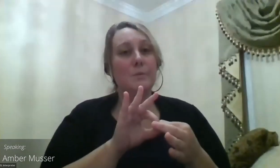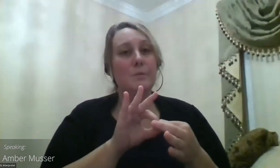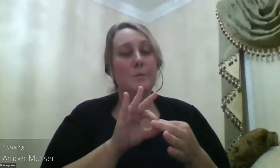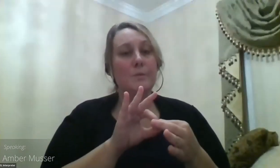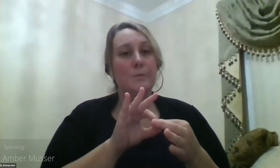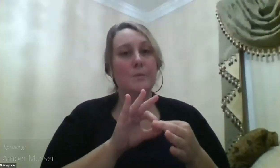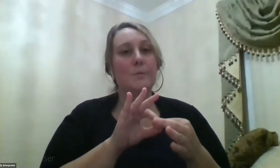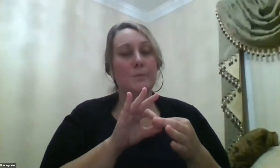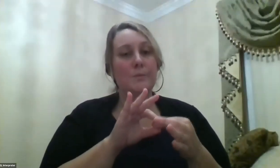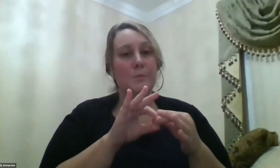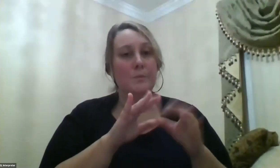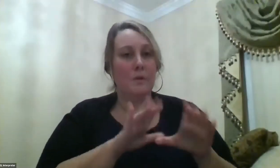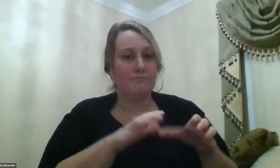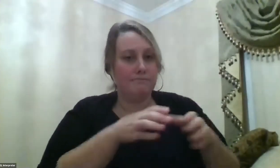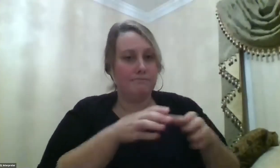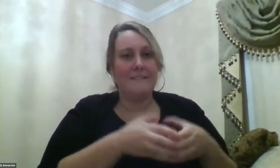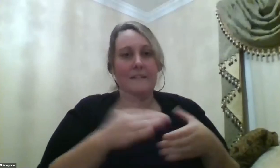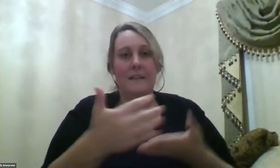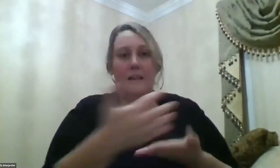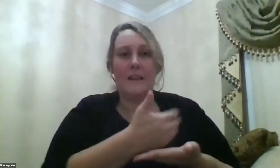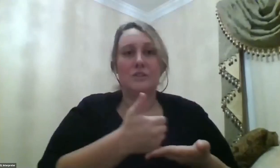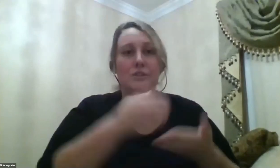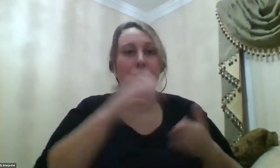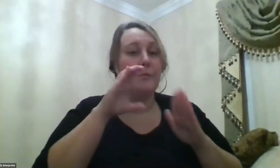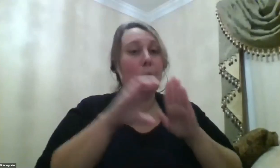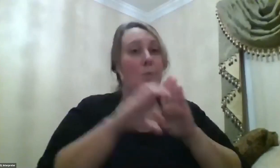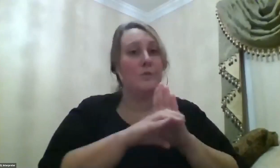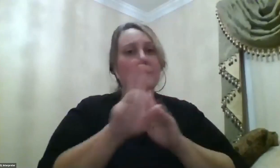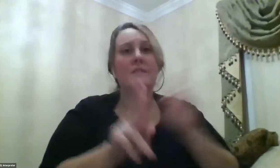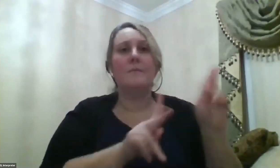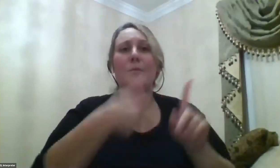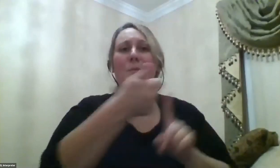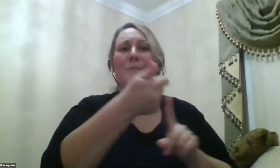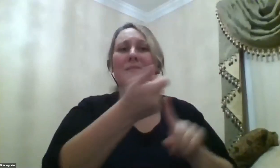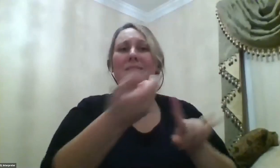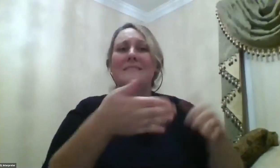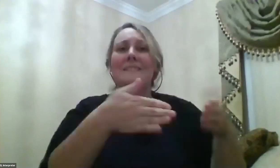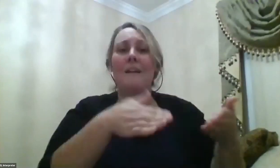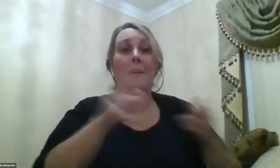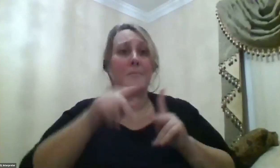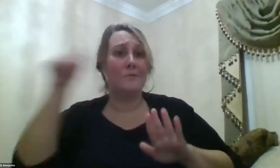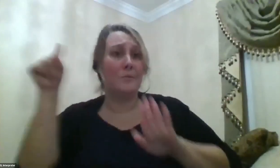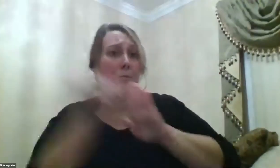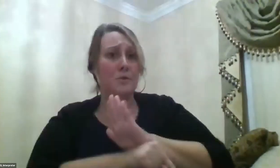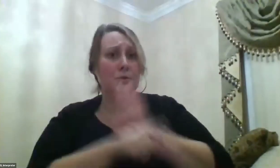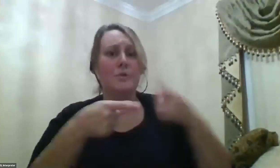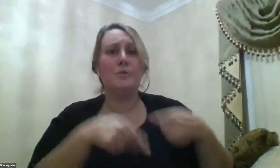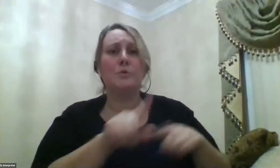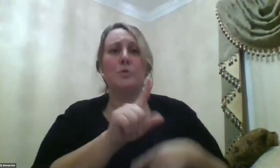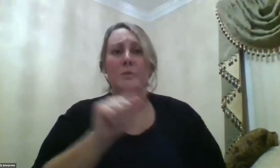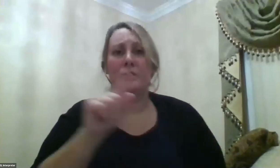trans people in 2020. Um, so I'm, these are drafts for the windows, right? Um, so